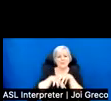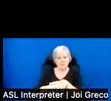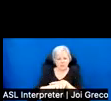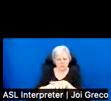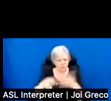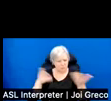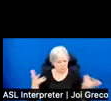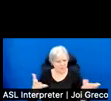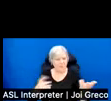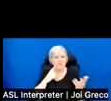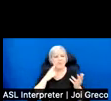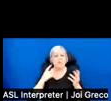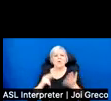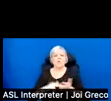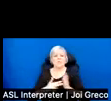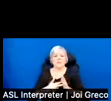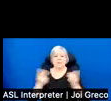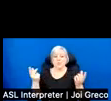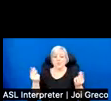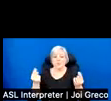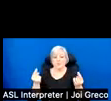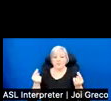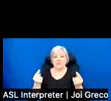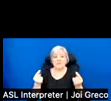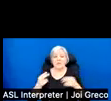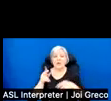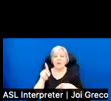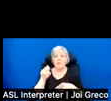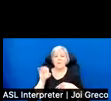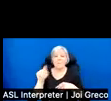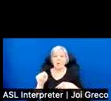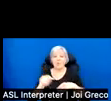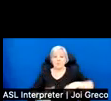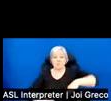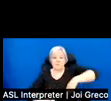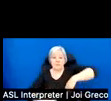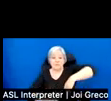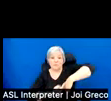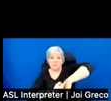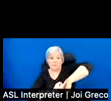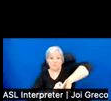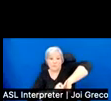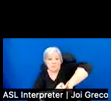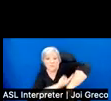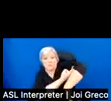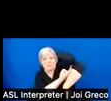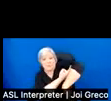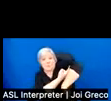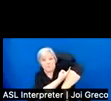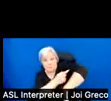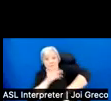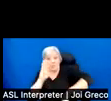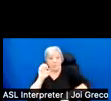particular case, what they're actually doing is they're sticking a post into the residual bone of